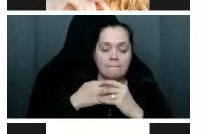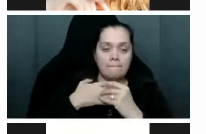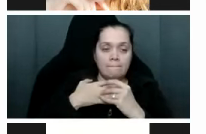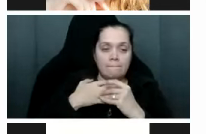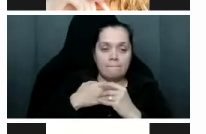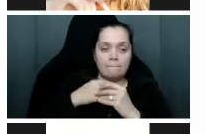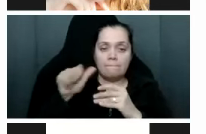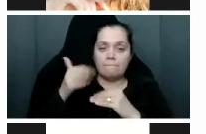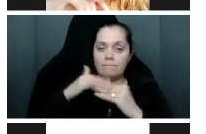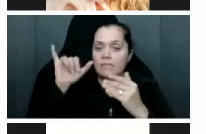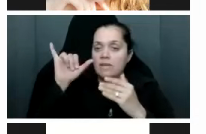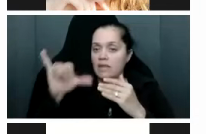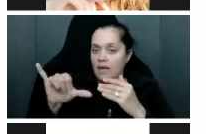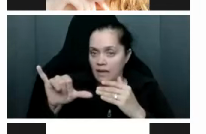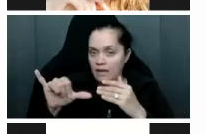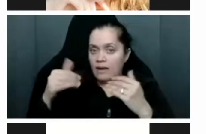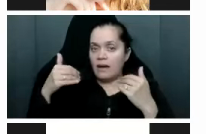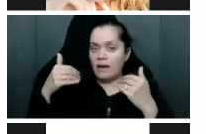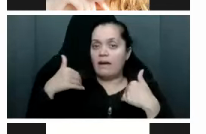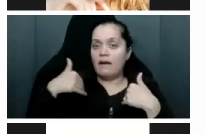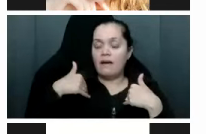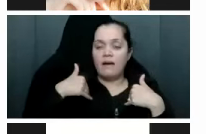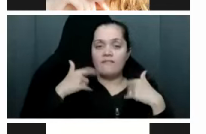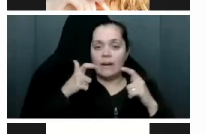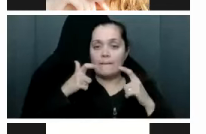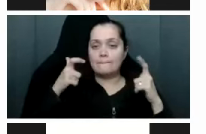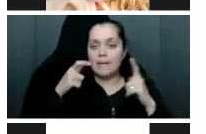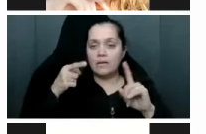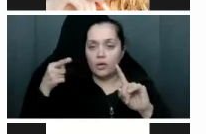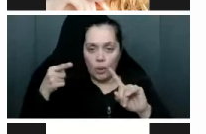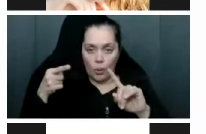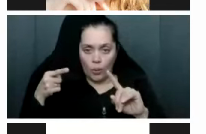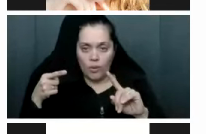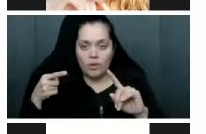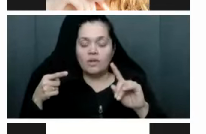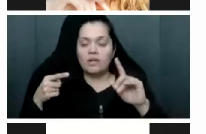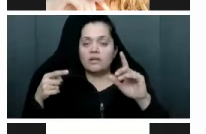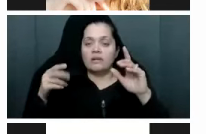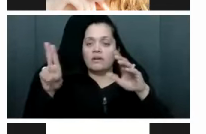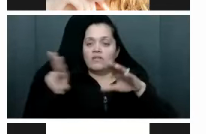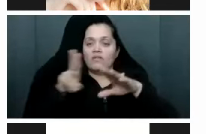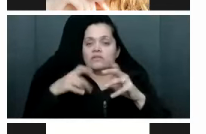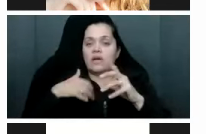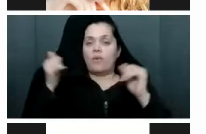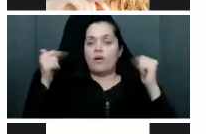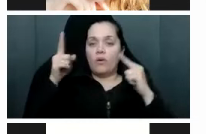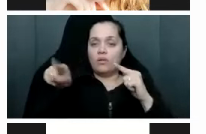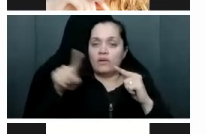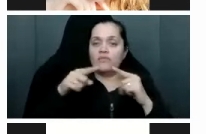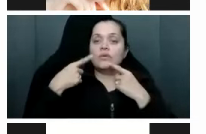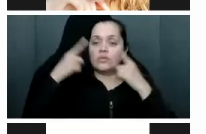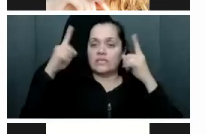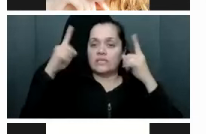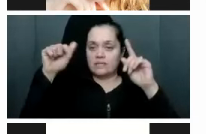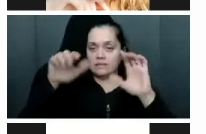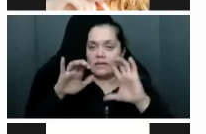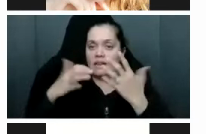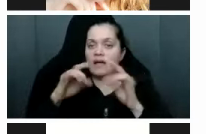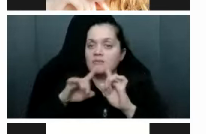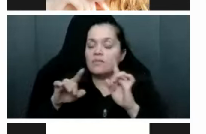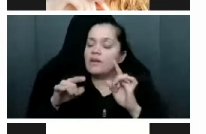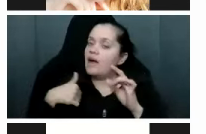Beyond that, though, I have kind of a bigger goal. I do, of course, want all of you to succeed, but I have a